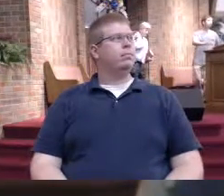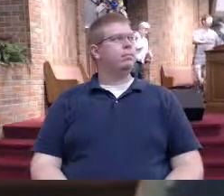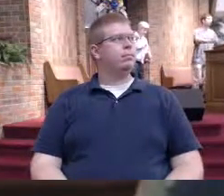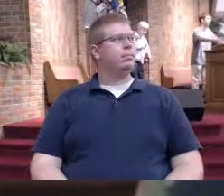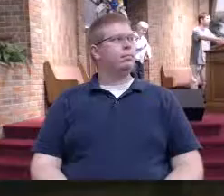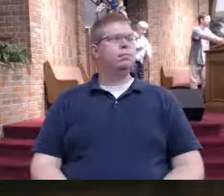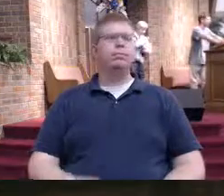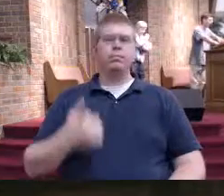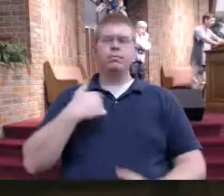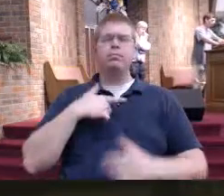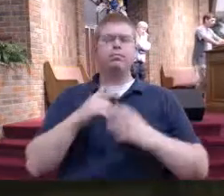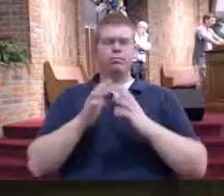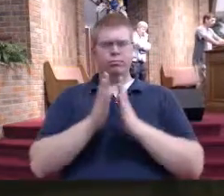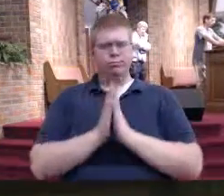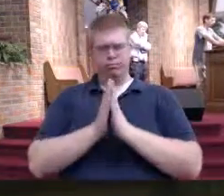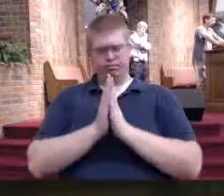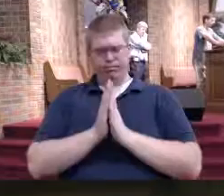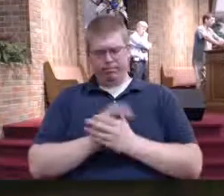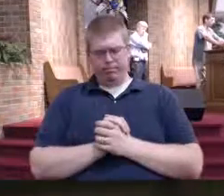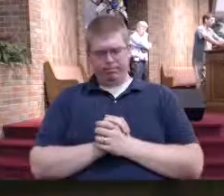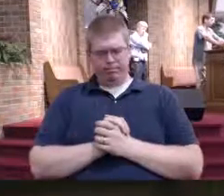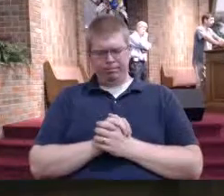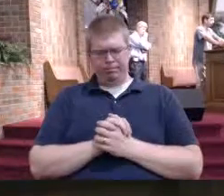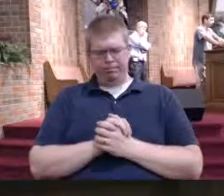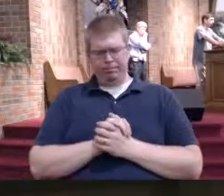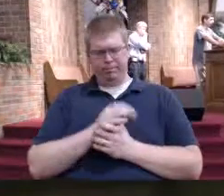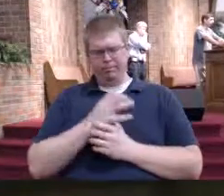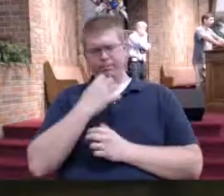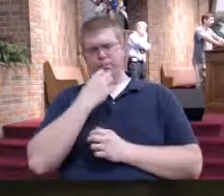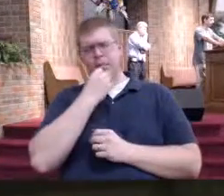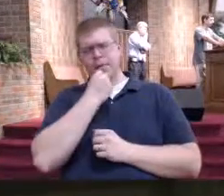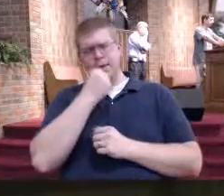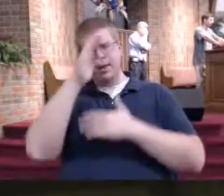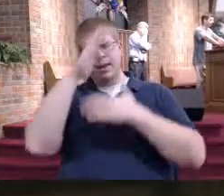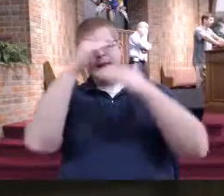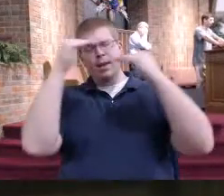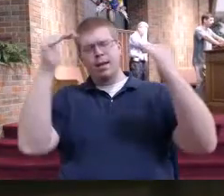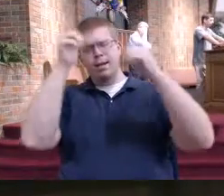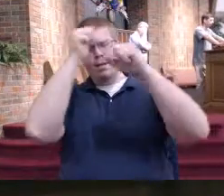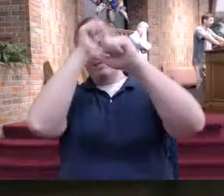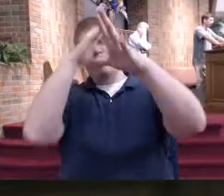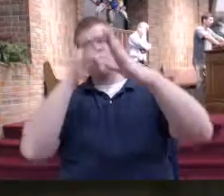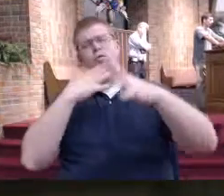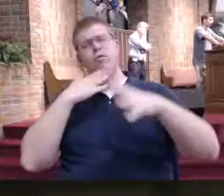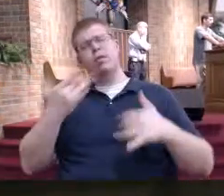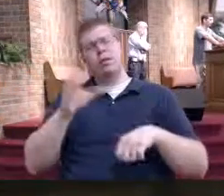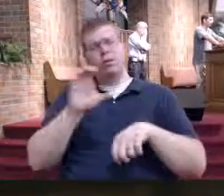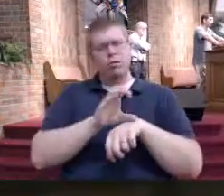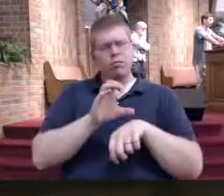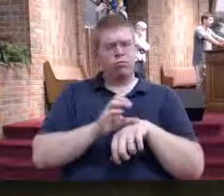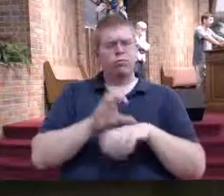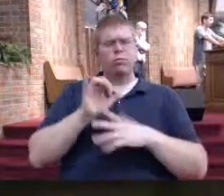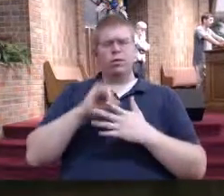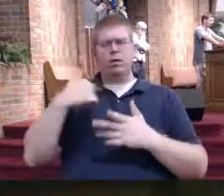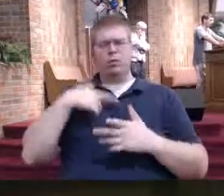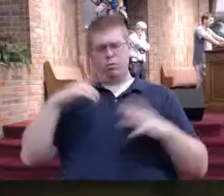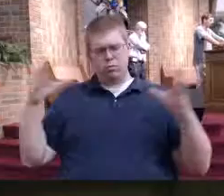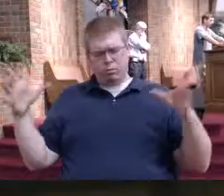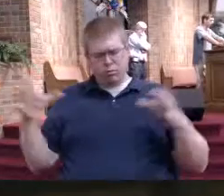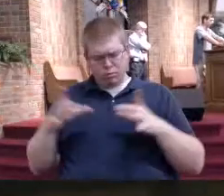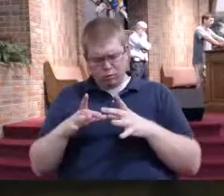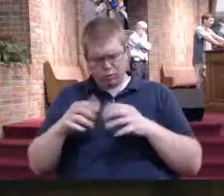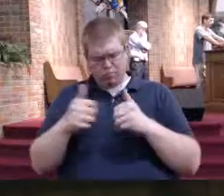Let's pray. Dear Heavenly Father, thank you for this church. Thank you for allowing us to be able to gather here together and praise